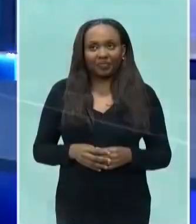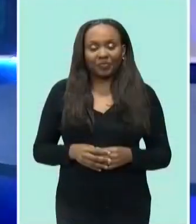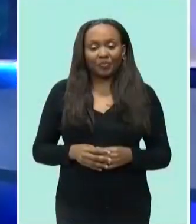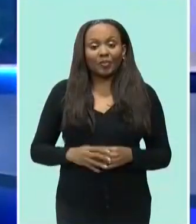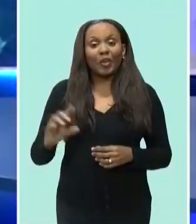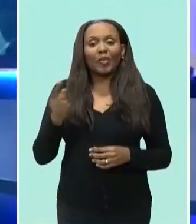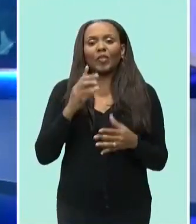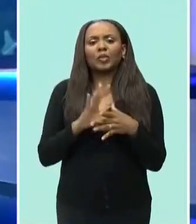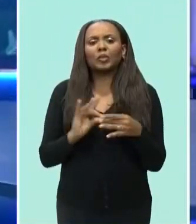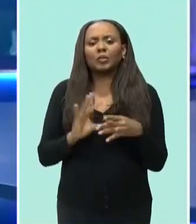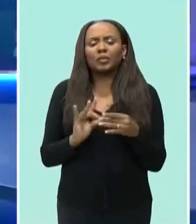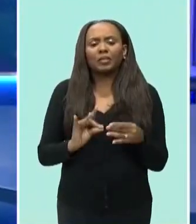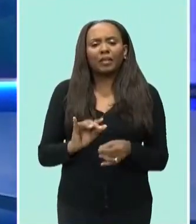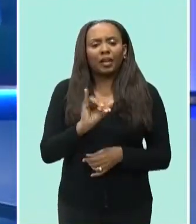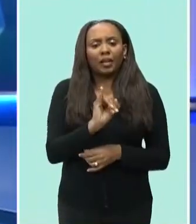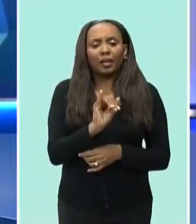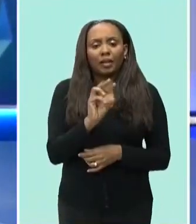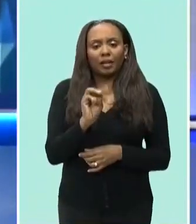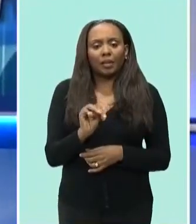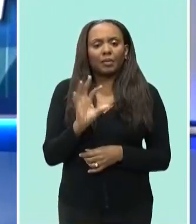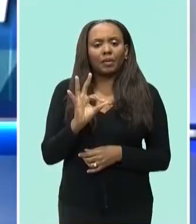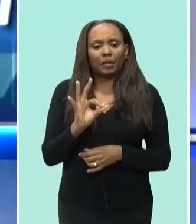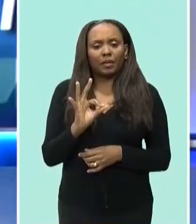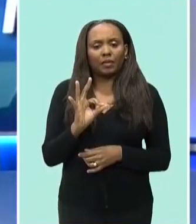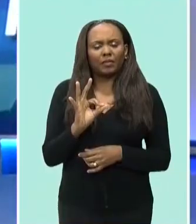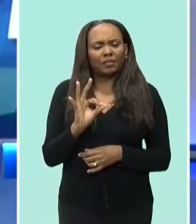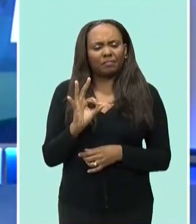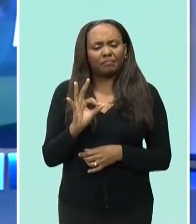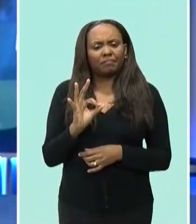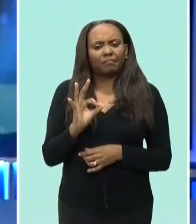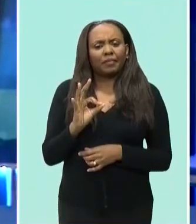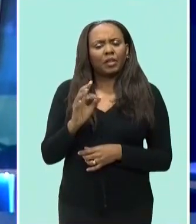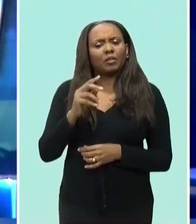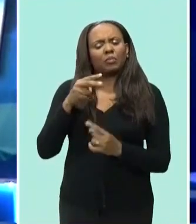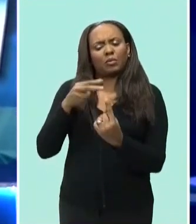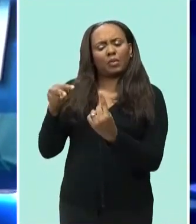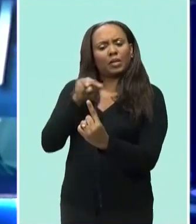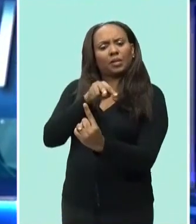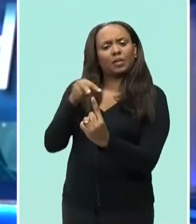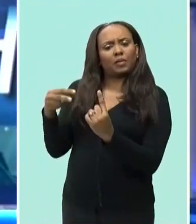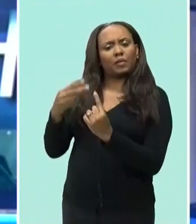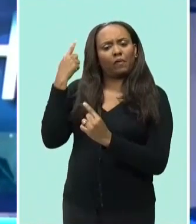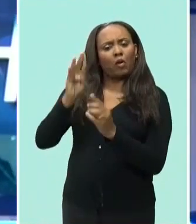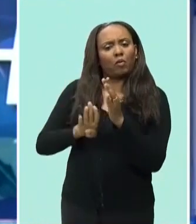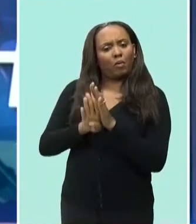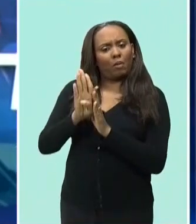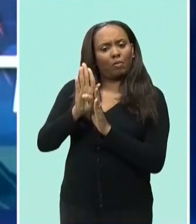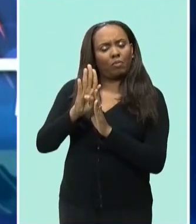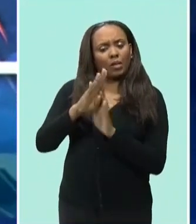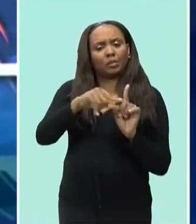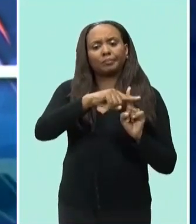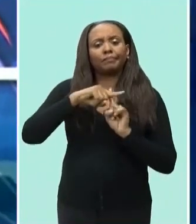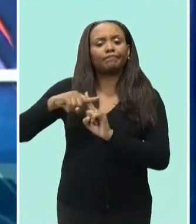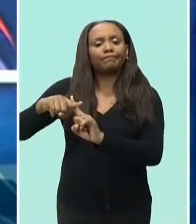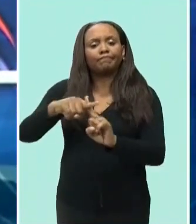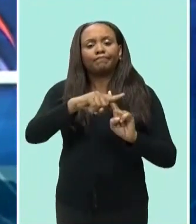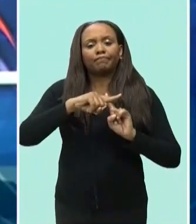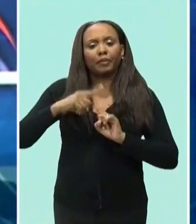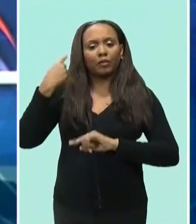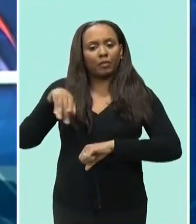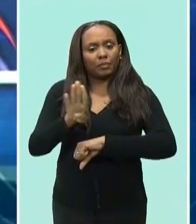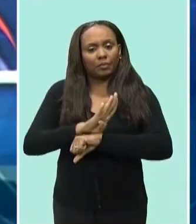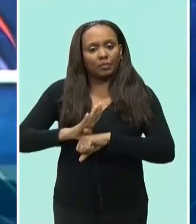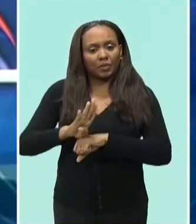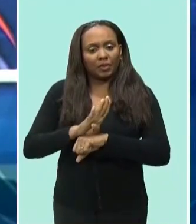And in our top story, the International Monetary Fund sees positive growth as being vital for the island. Division Chief in the